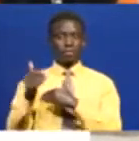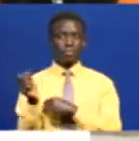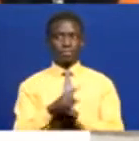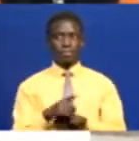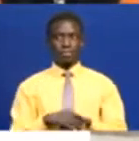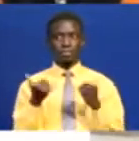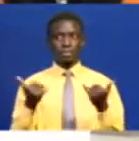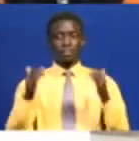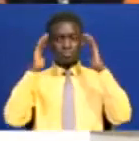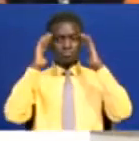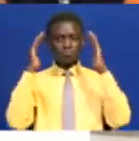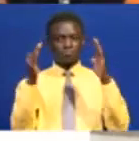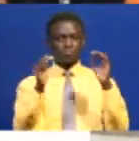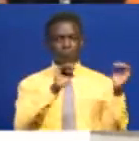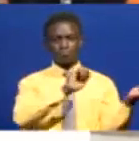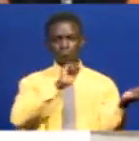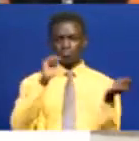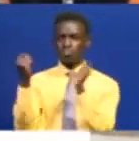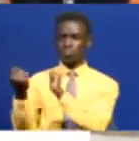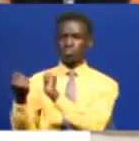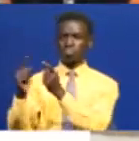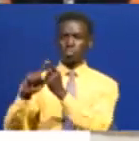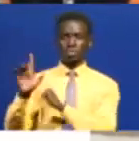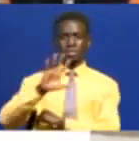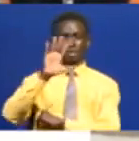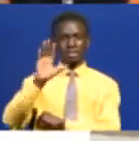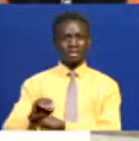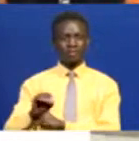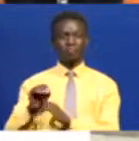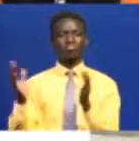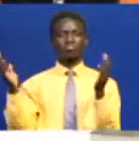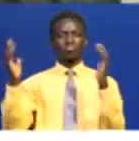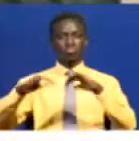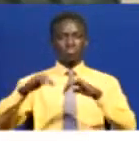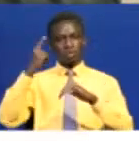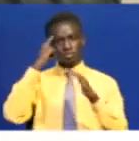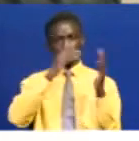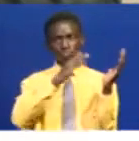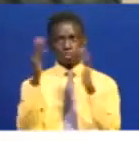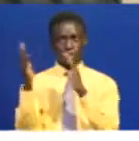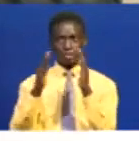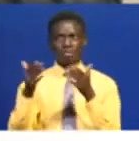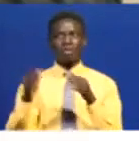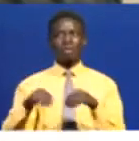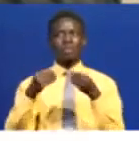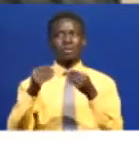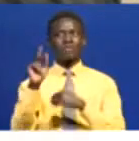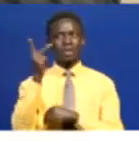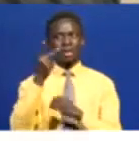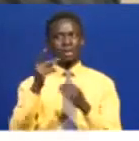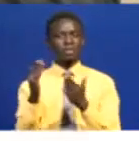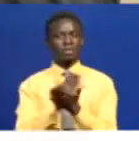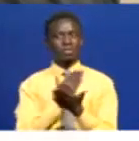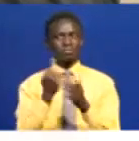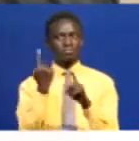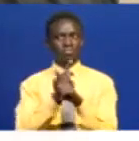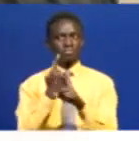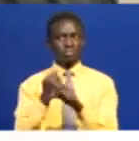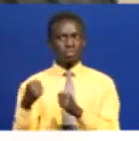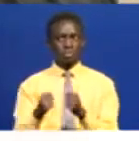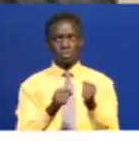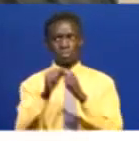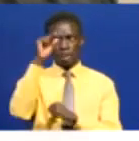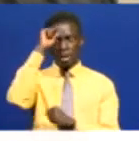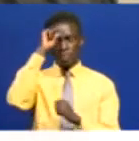Attention now shifts to the Africa Climate Summit, which will give Kenya the opportunity to share various strategies the government has put in place to